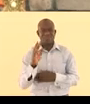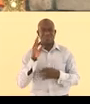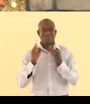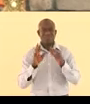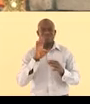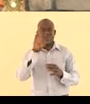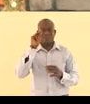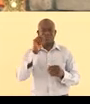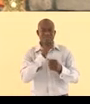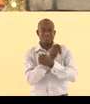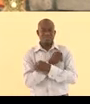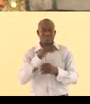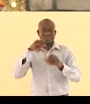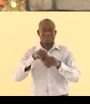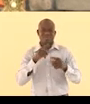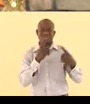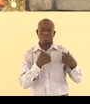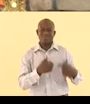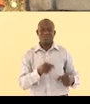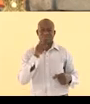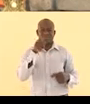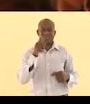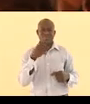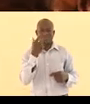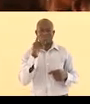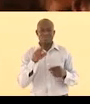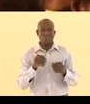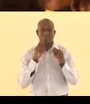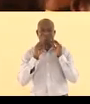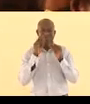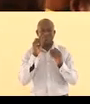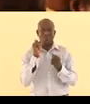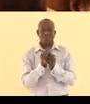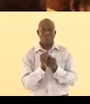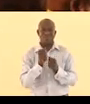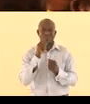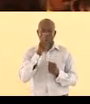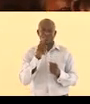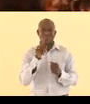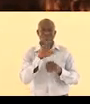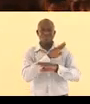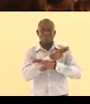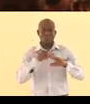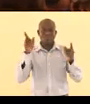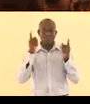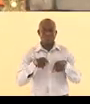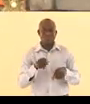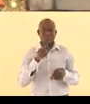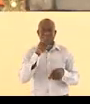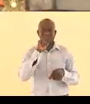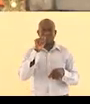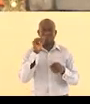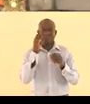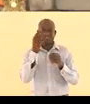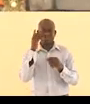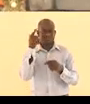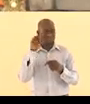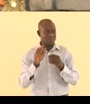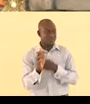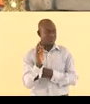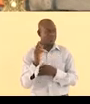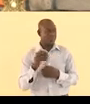there is no love in your heart and you say you are speaking the truth, what happens is that you are not speaking for God.